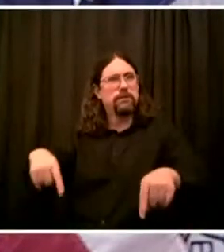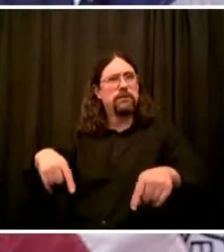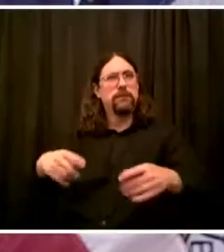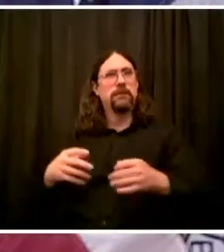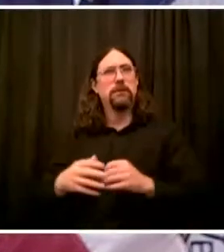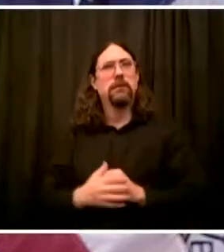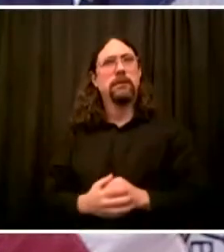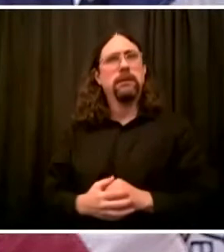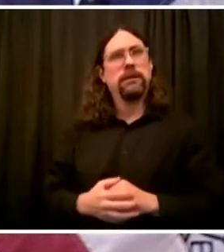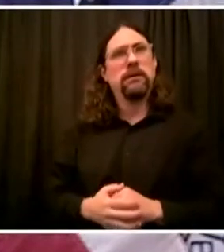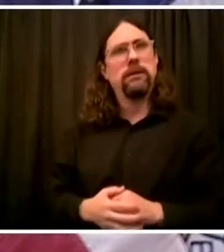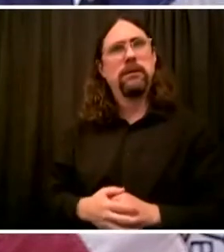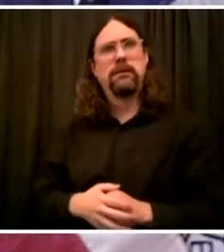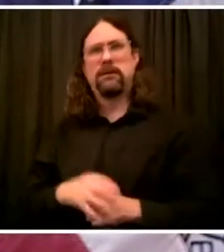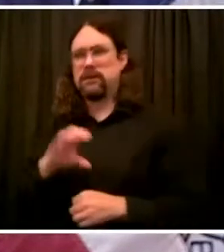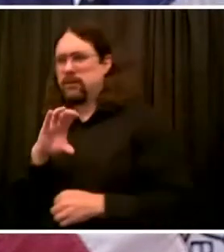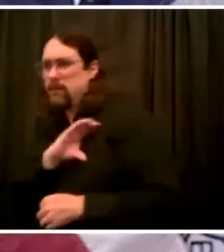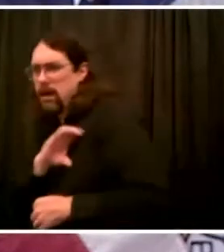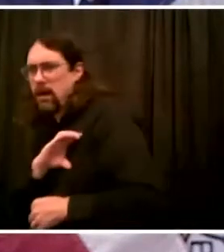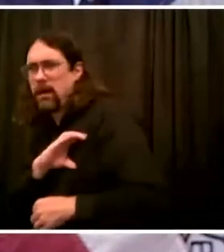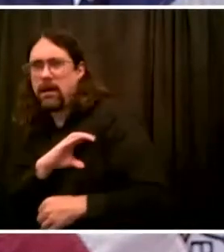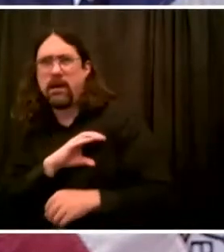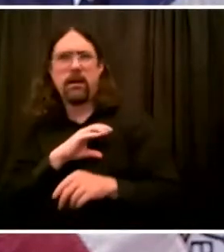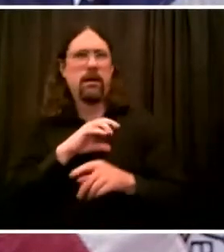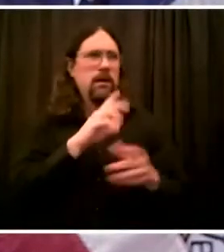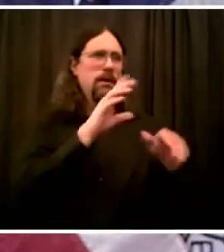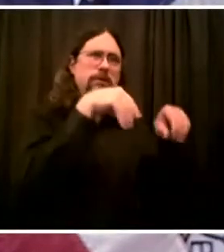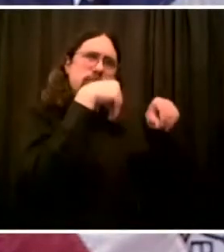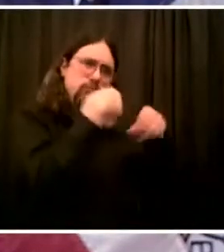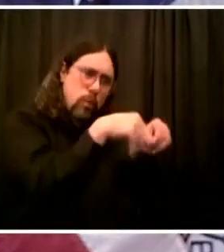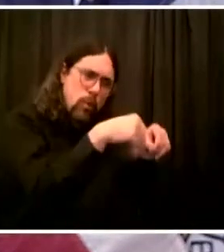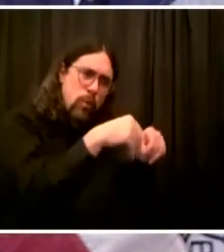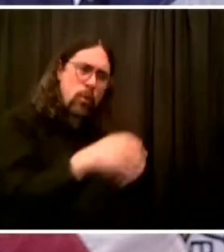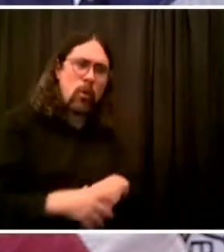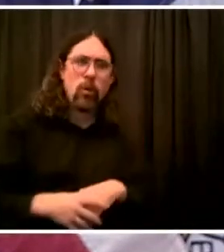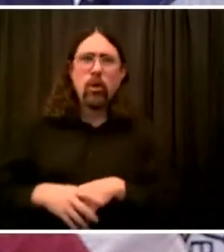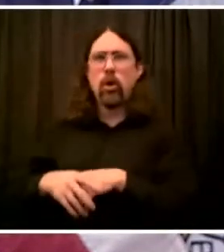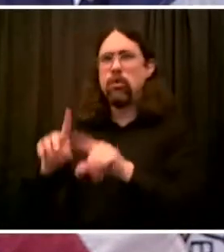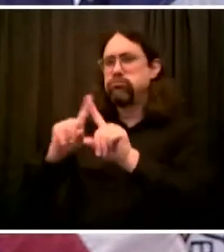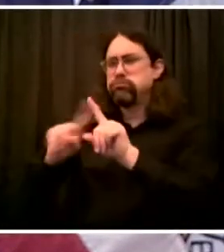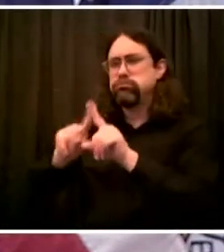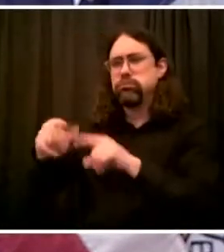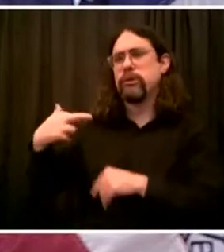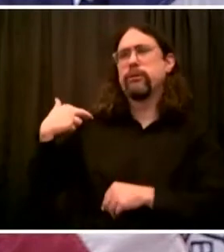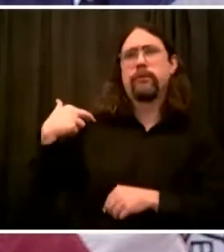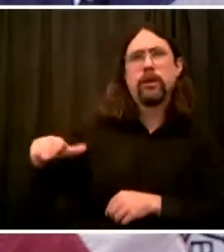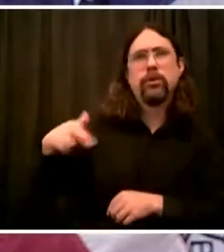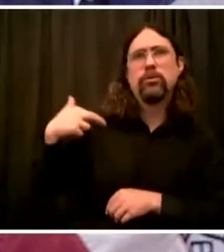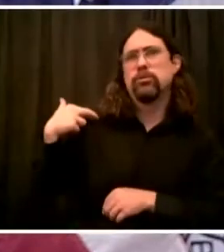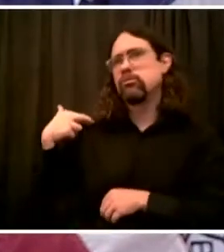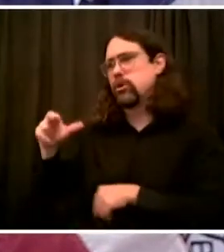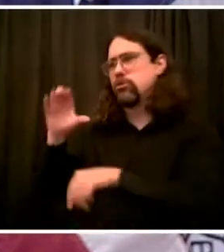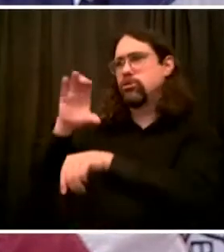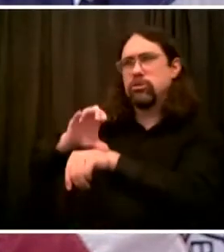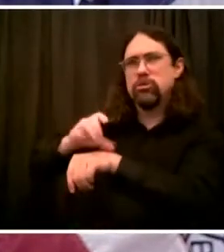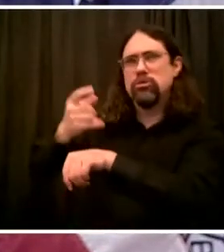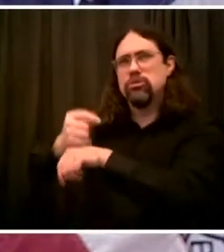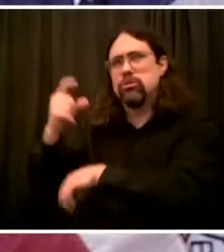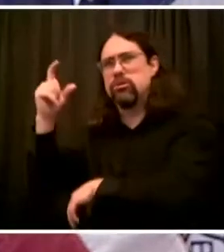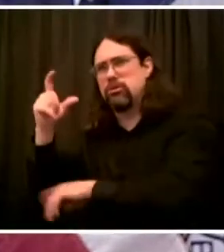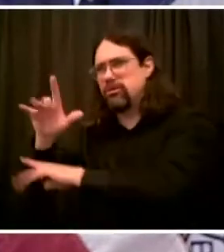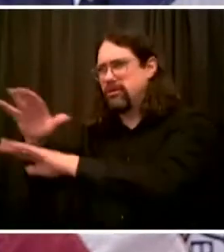strike that balance, and we're not there yet. So I want to put this on me and Commissioner Shea that we have to figure out